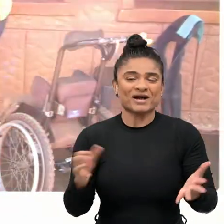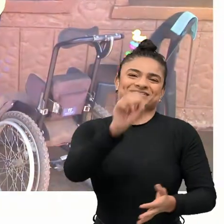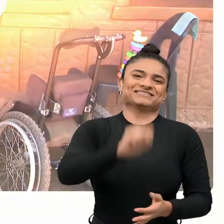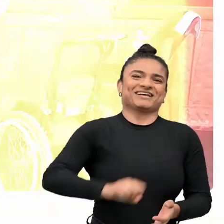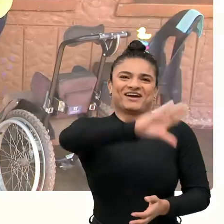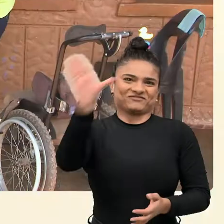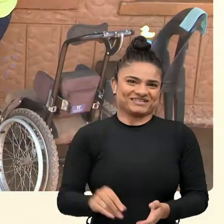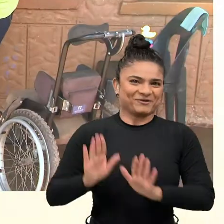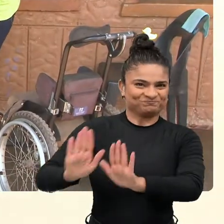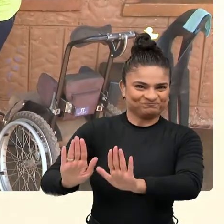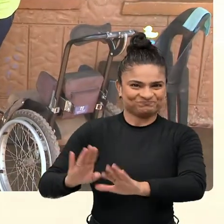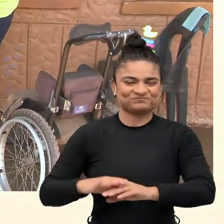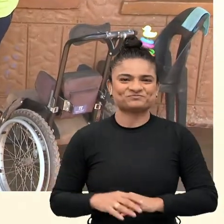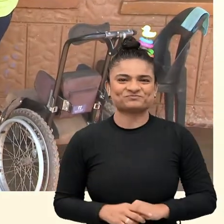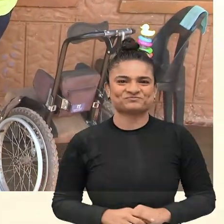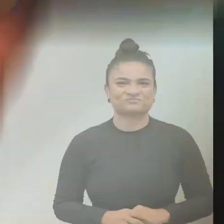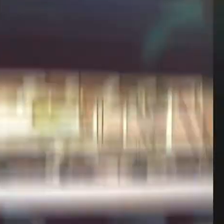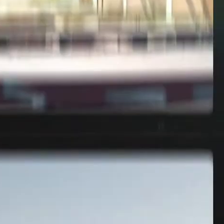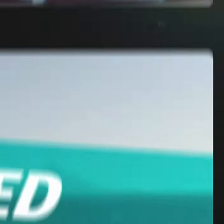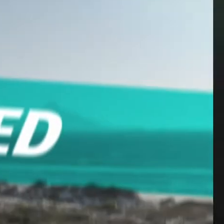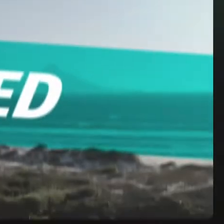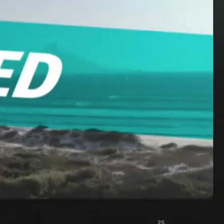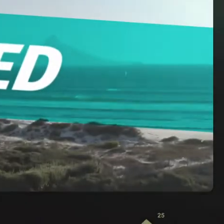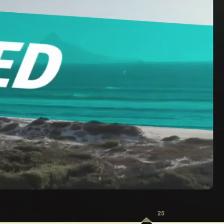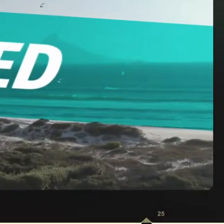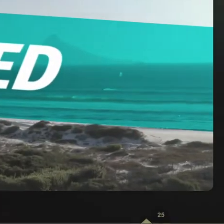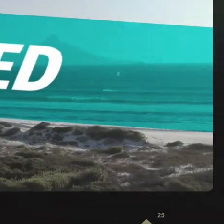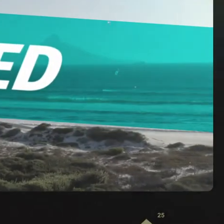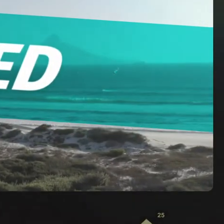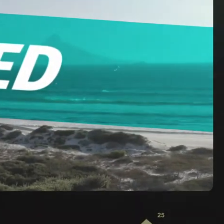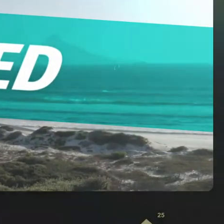must make to building a disability inclusive zanzi